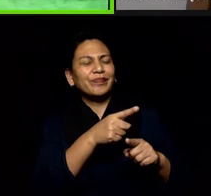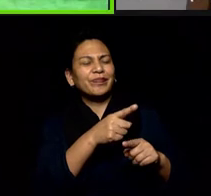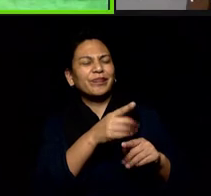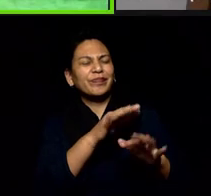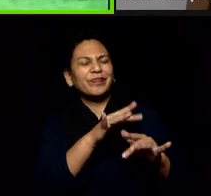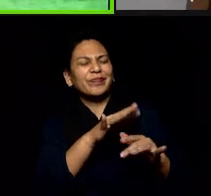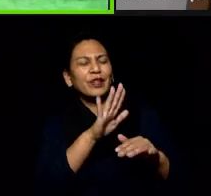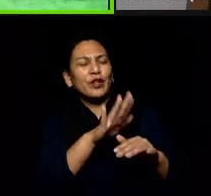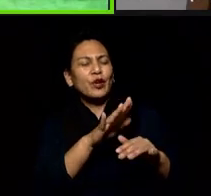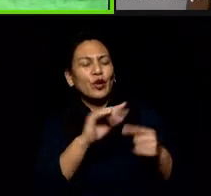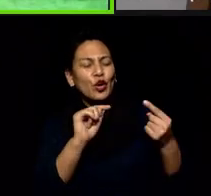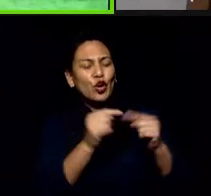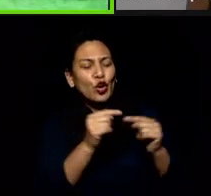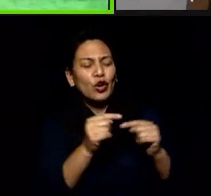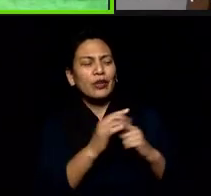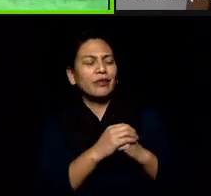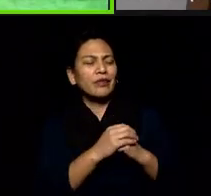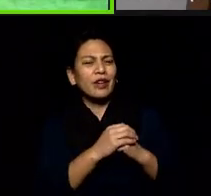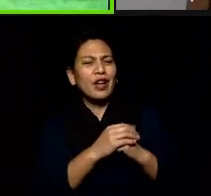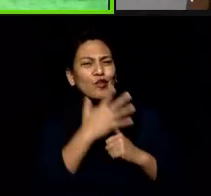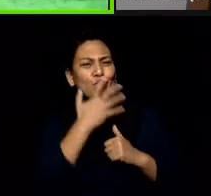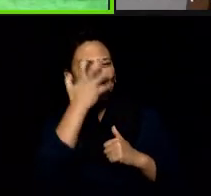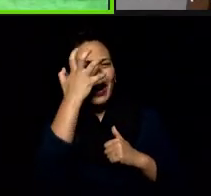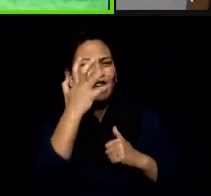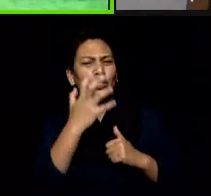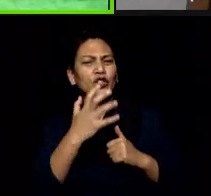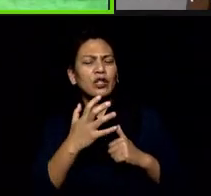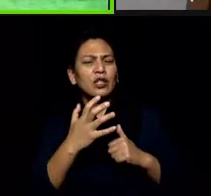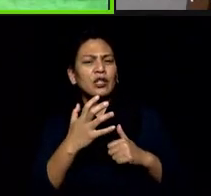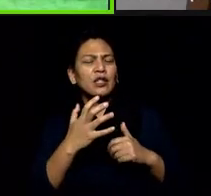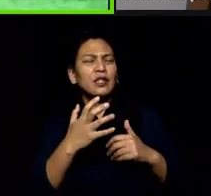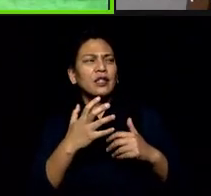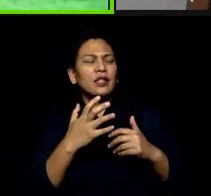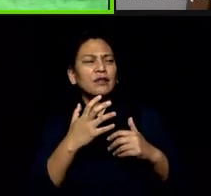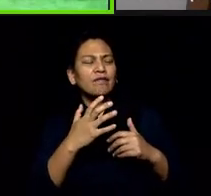the hurt and the rage was so